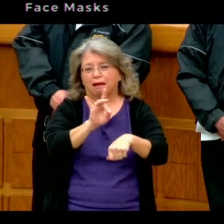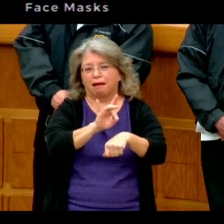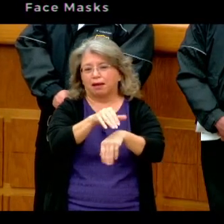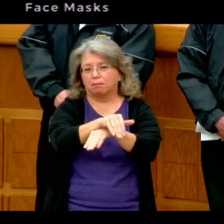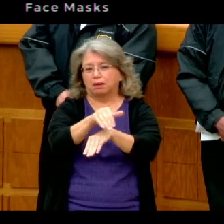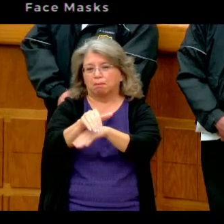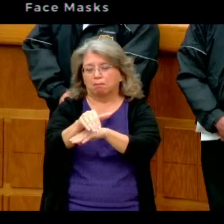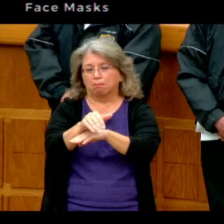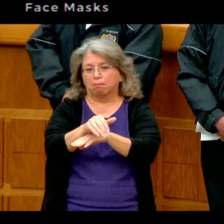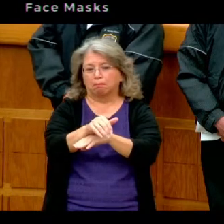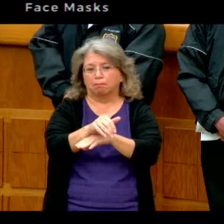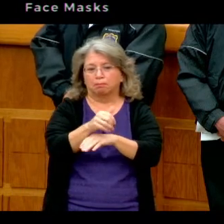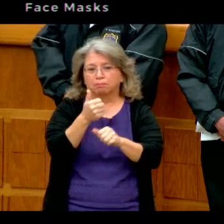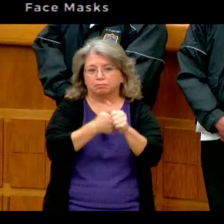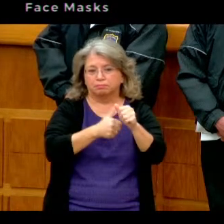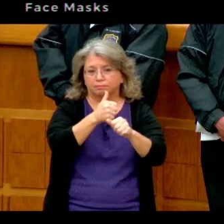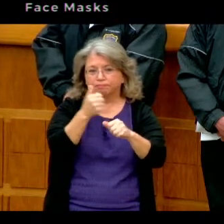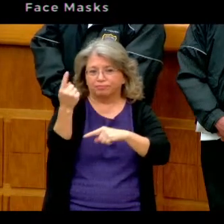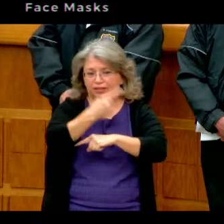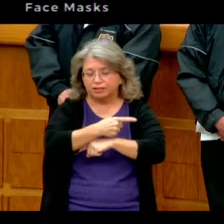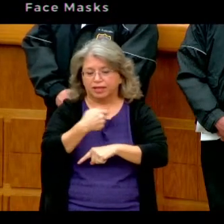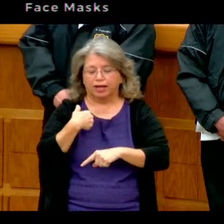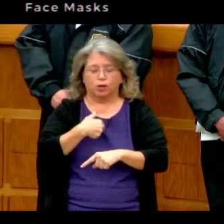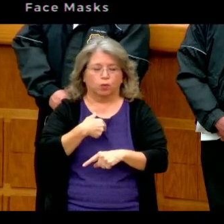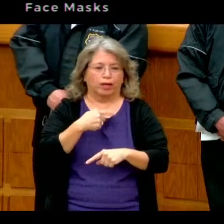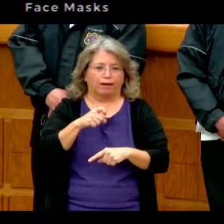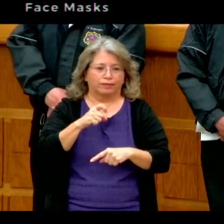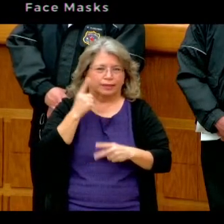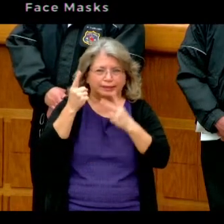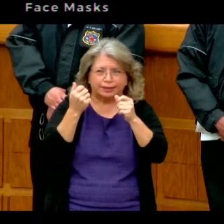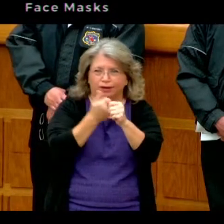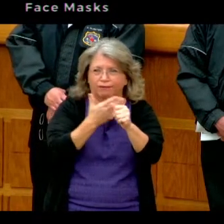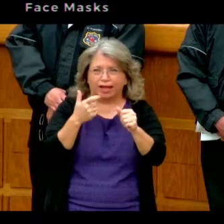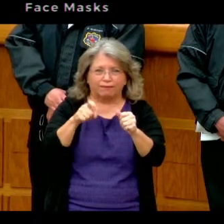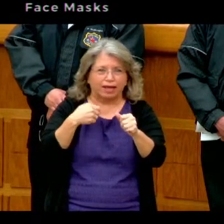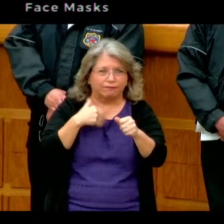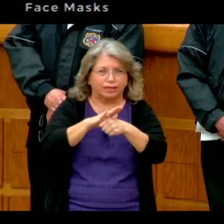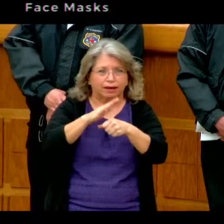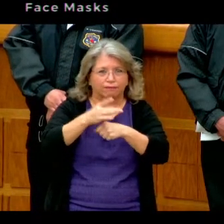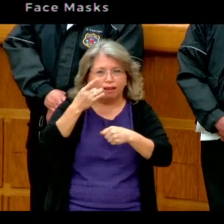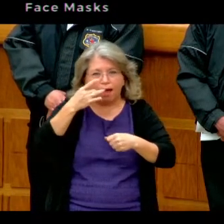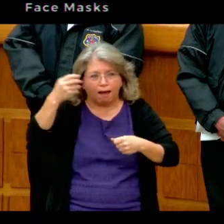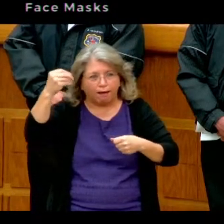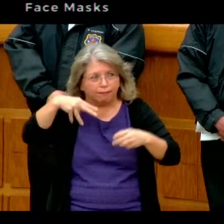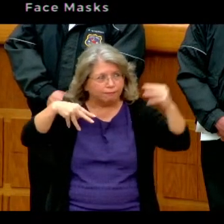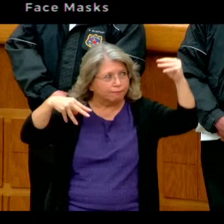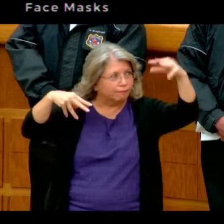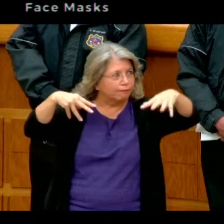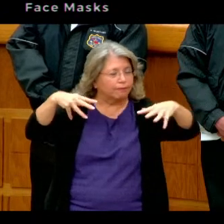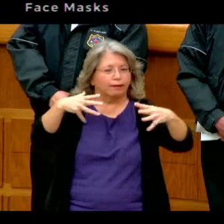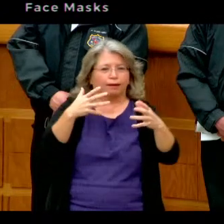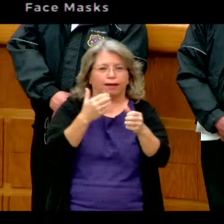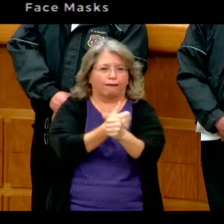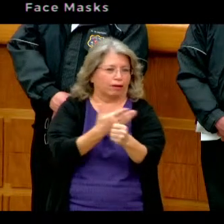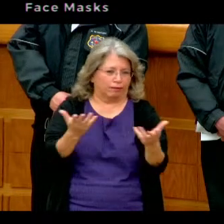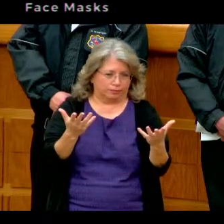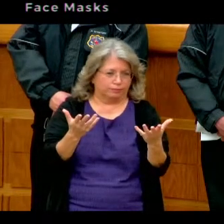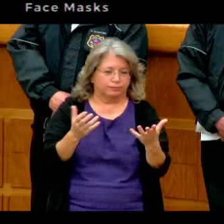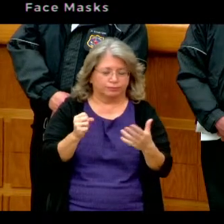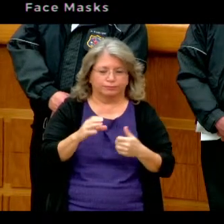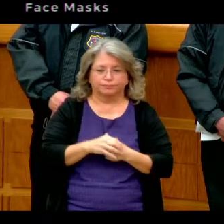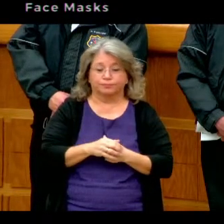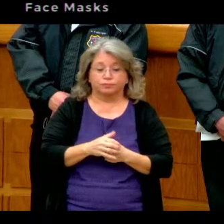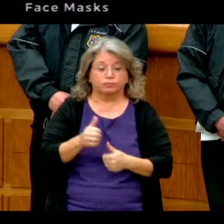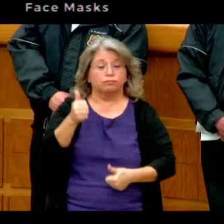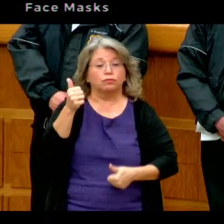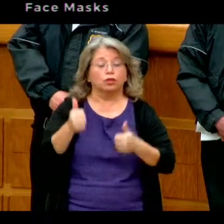looking at lighting, a lot of other things that have to be taken into consideration. So which tiers